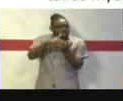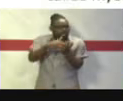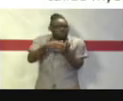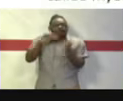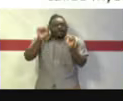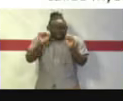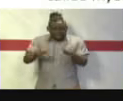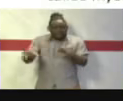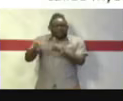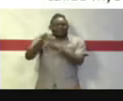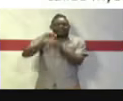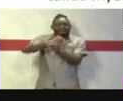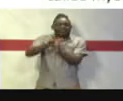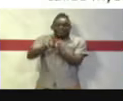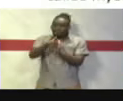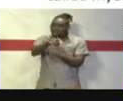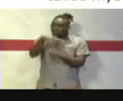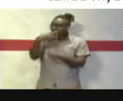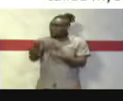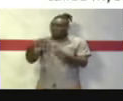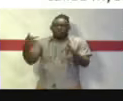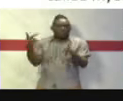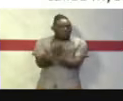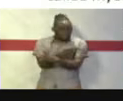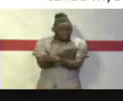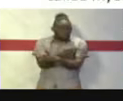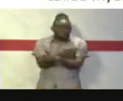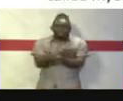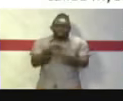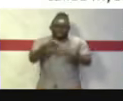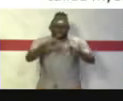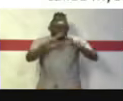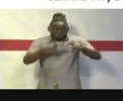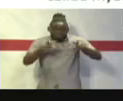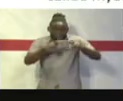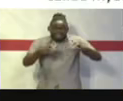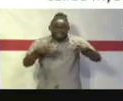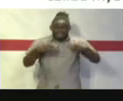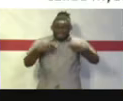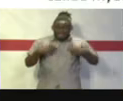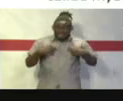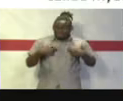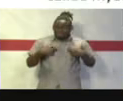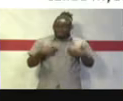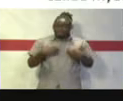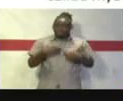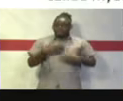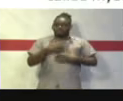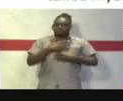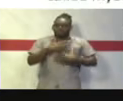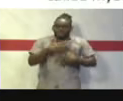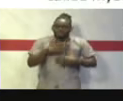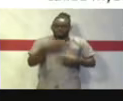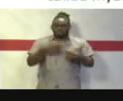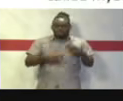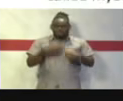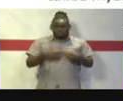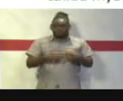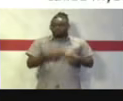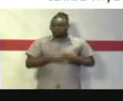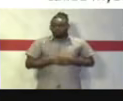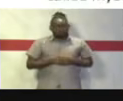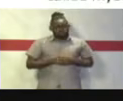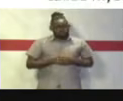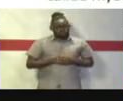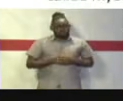Past studies had shown that people with heart disease who get a respiratory illness like flu or earlier types of coronavirus are at a higher risk